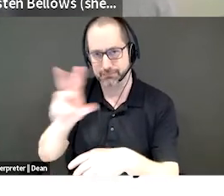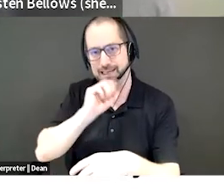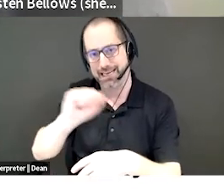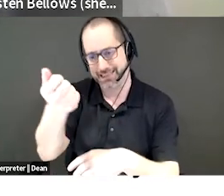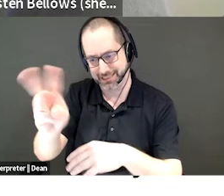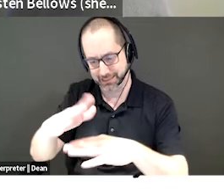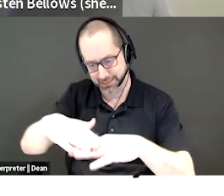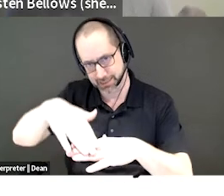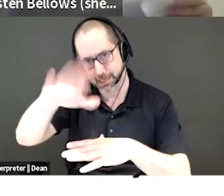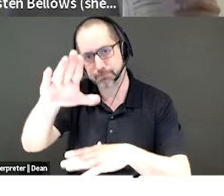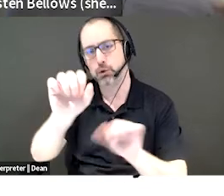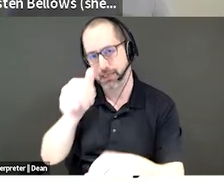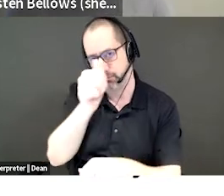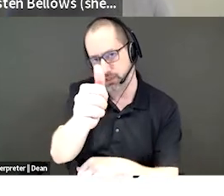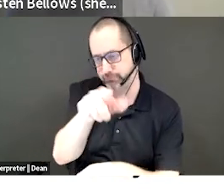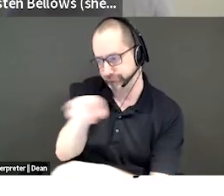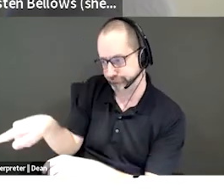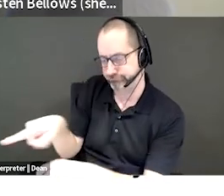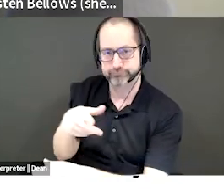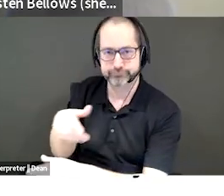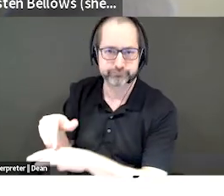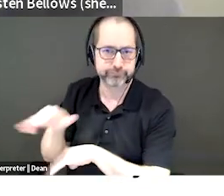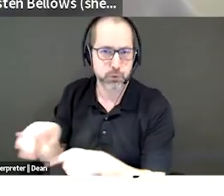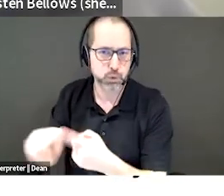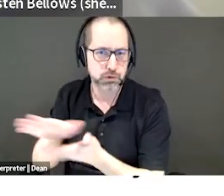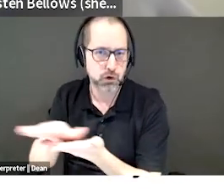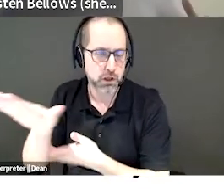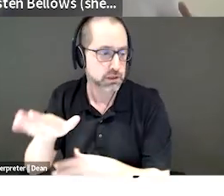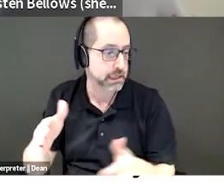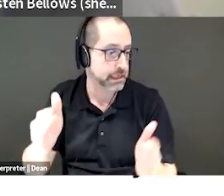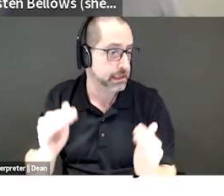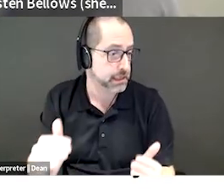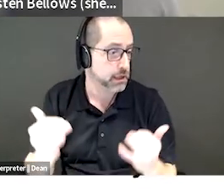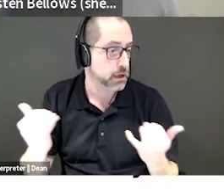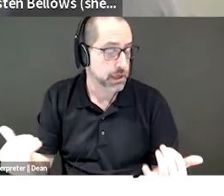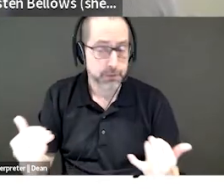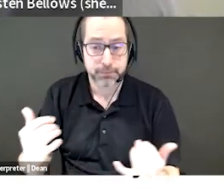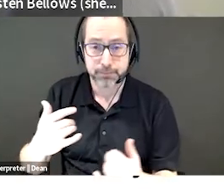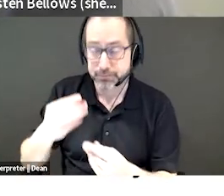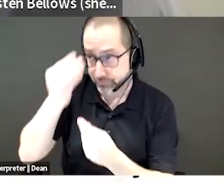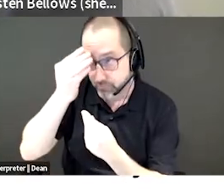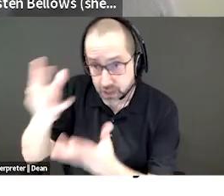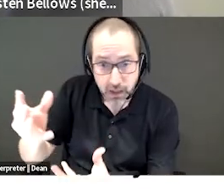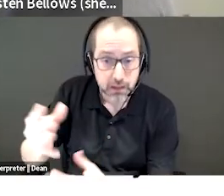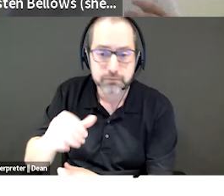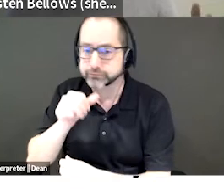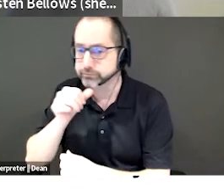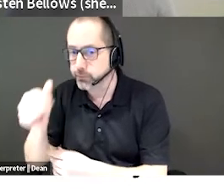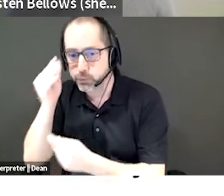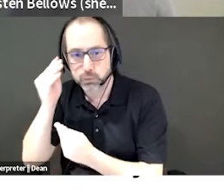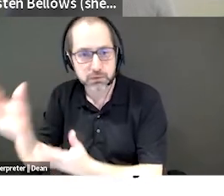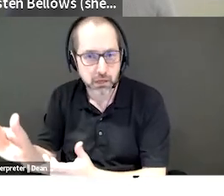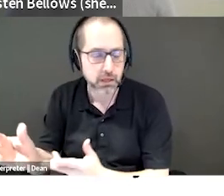Okay, so disclosure, to tell or not to tell. So I've already sort of touched on for this presentation,